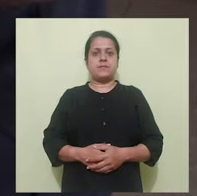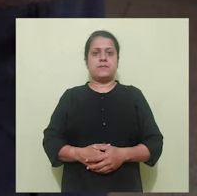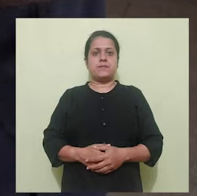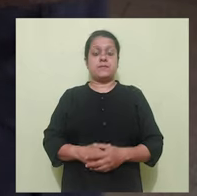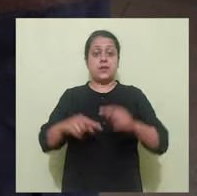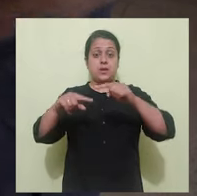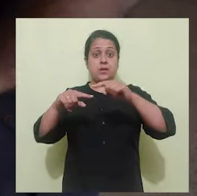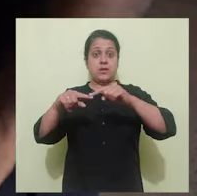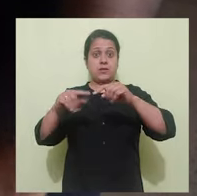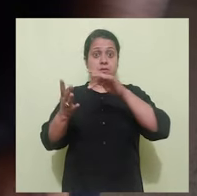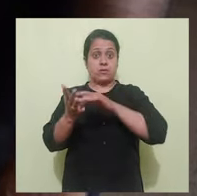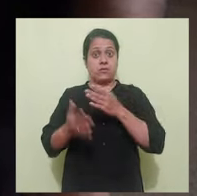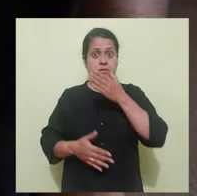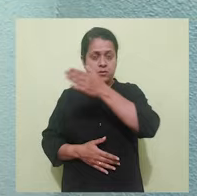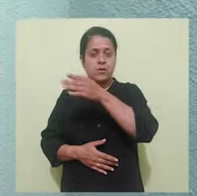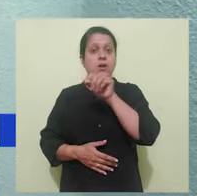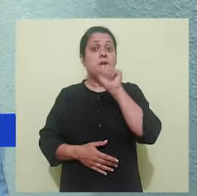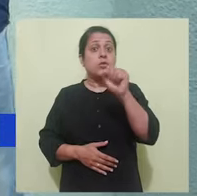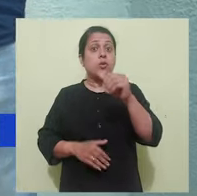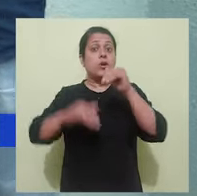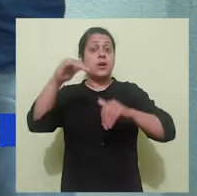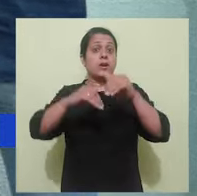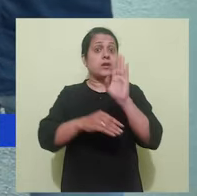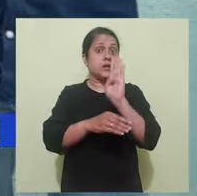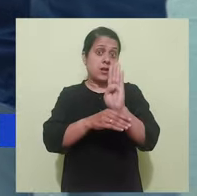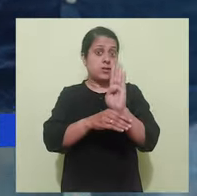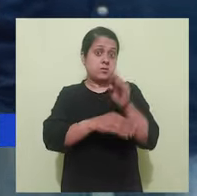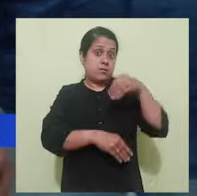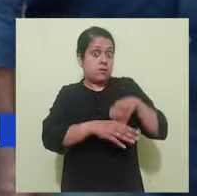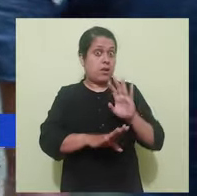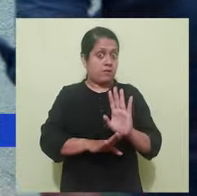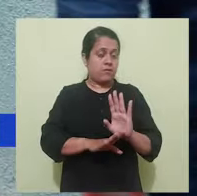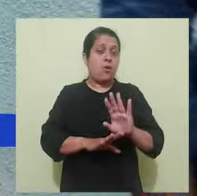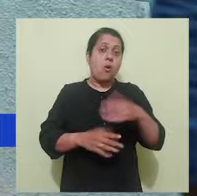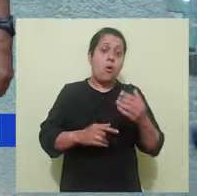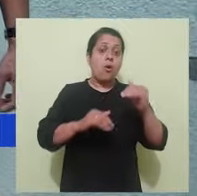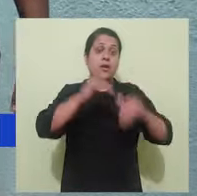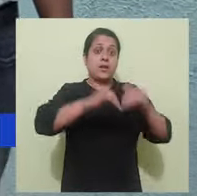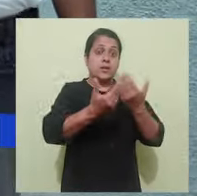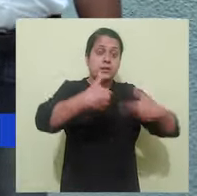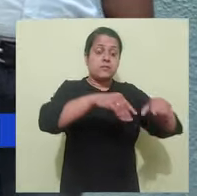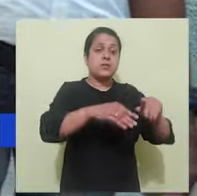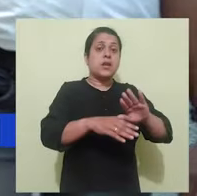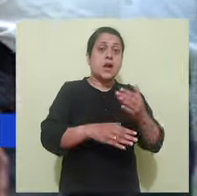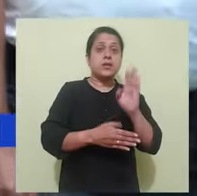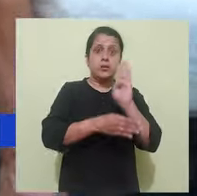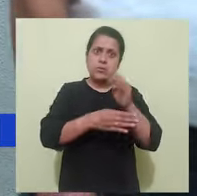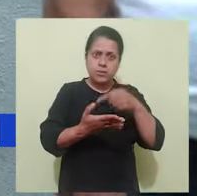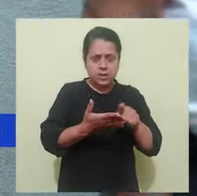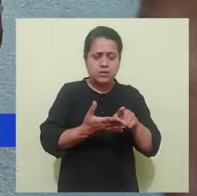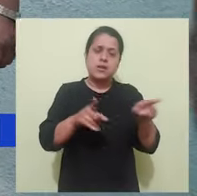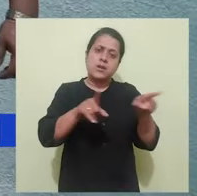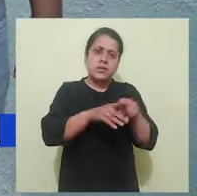To the polling station, you must carry the election card or any one of the approved identity cards